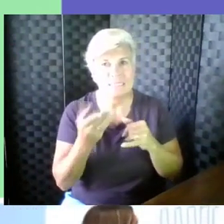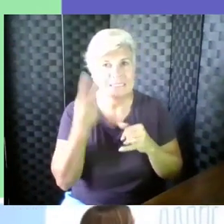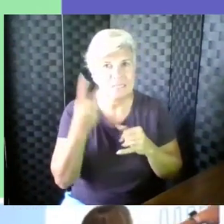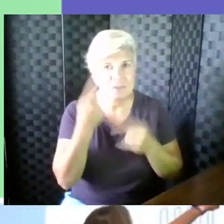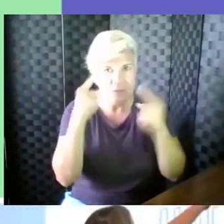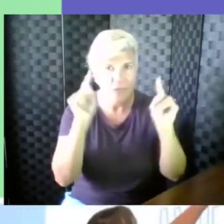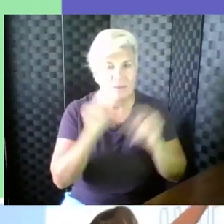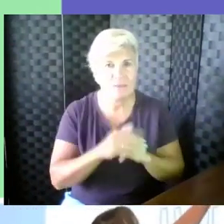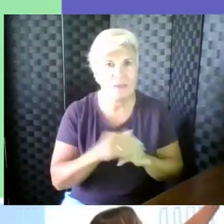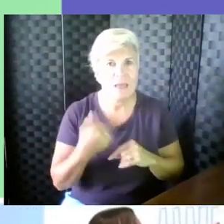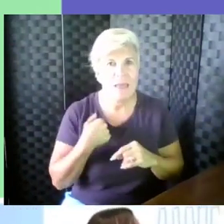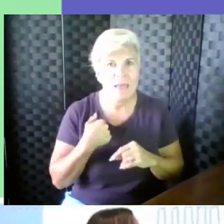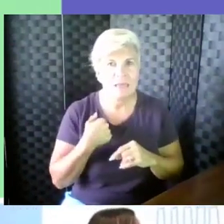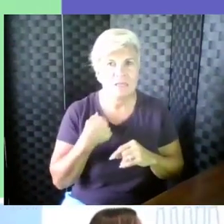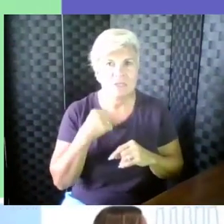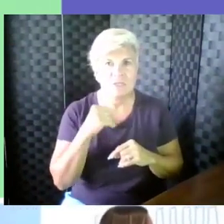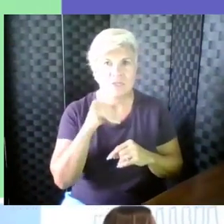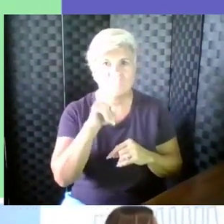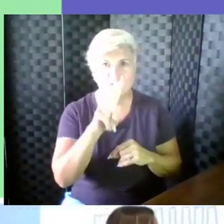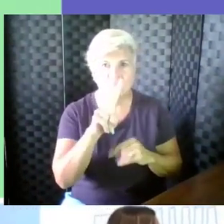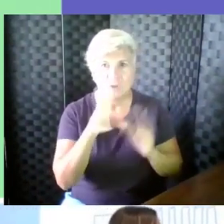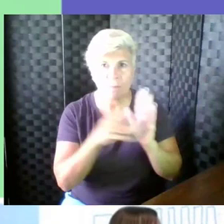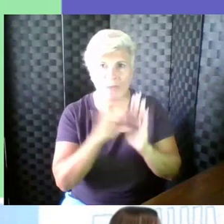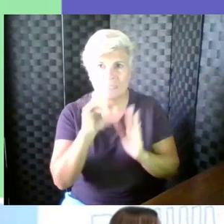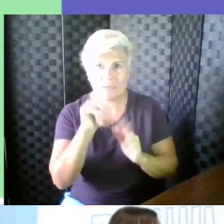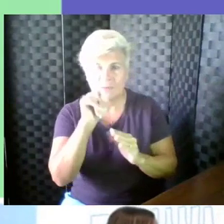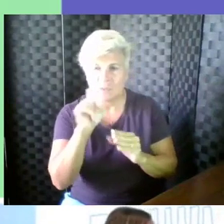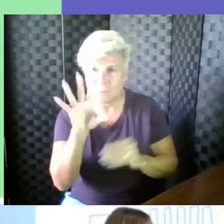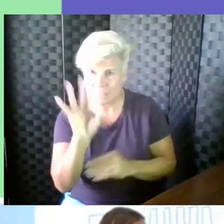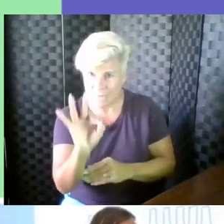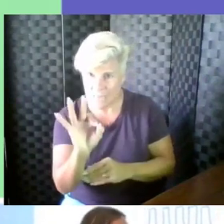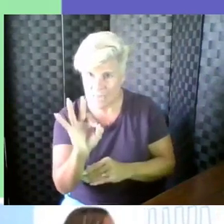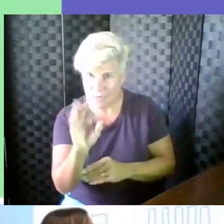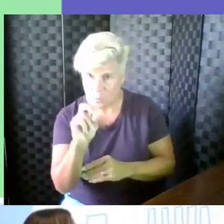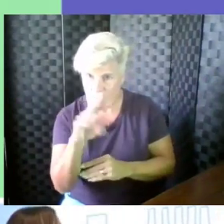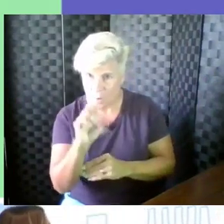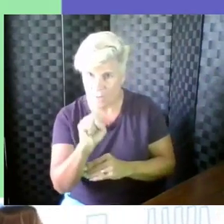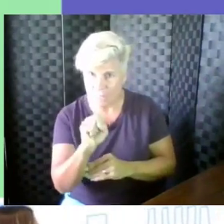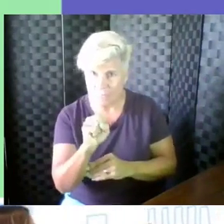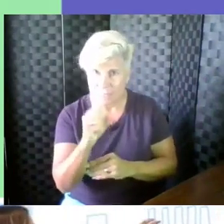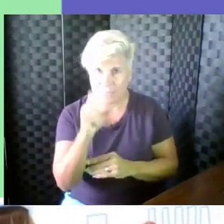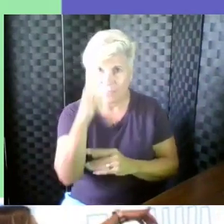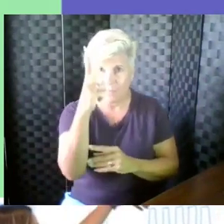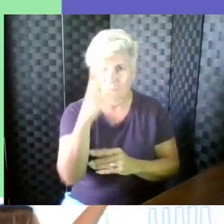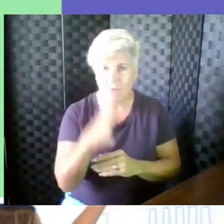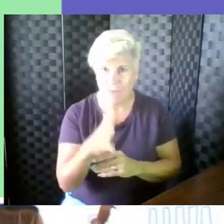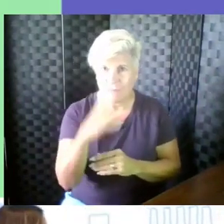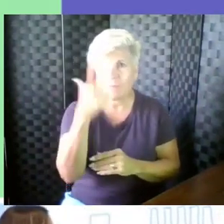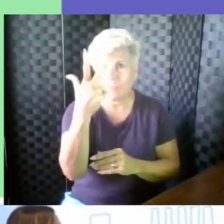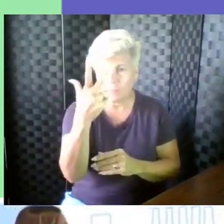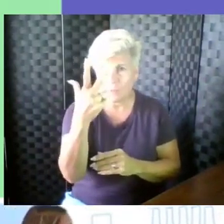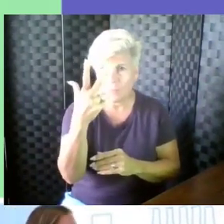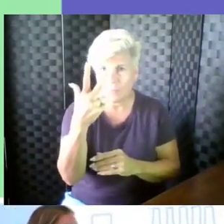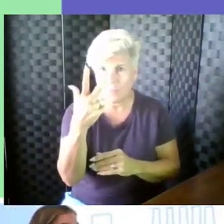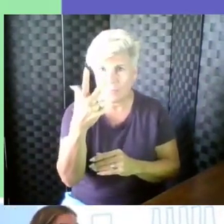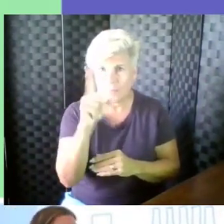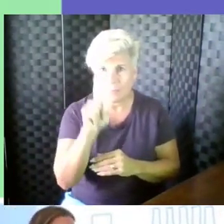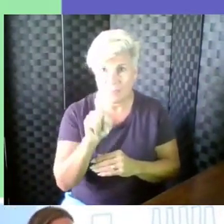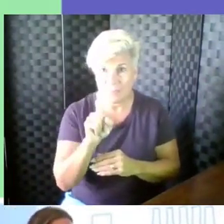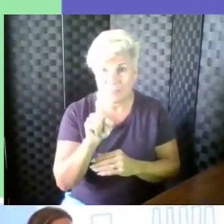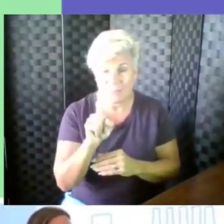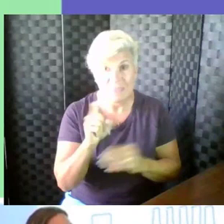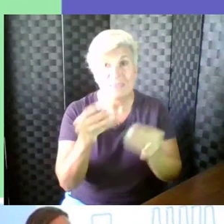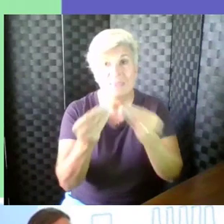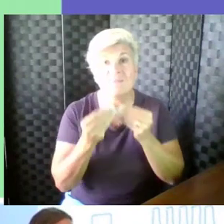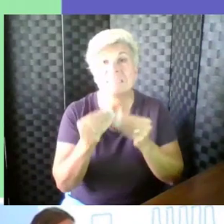together. So I had 2 plus 7 should give me 9. We had 5 plus 3, which is going to give